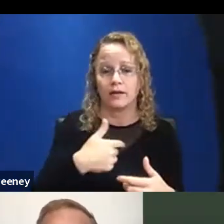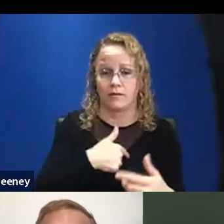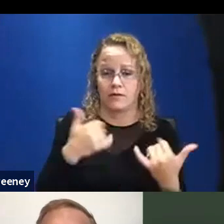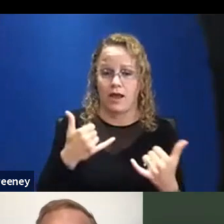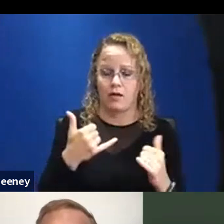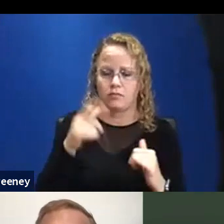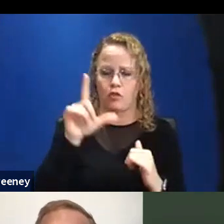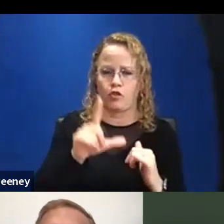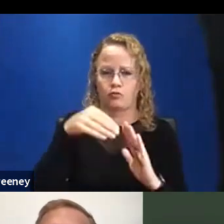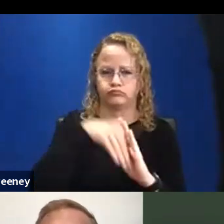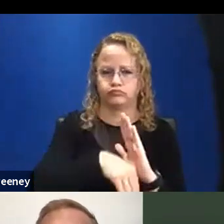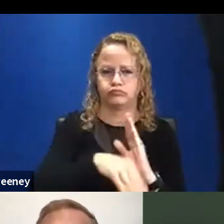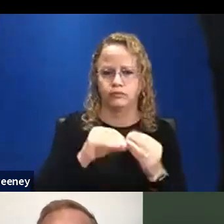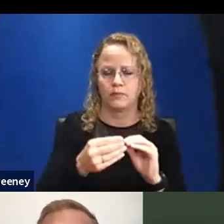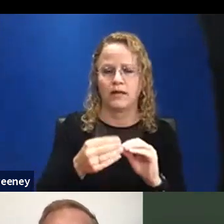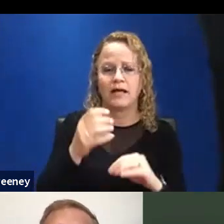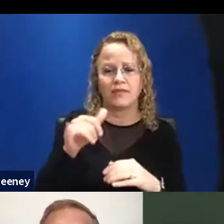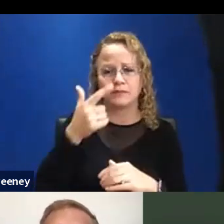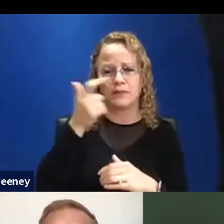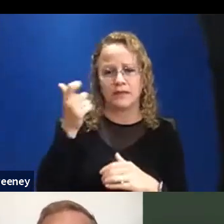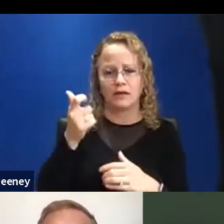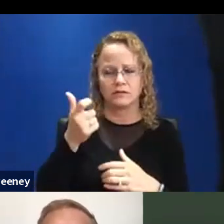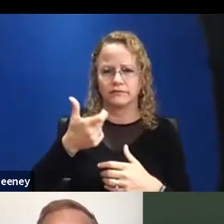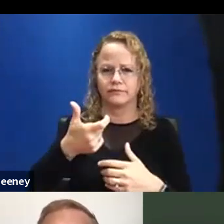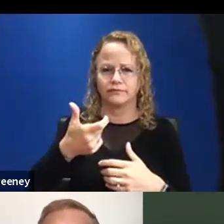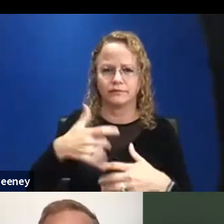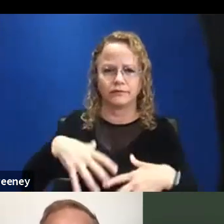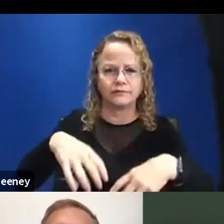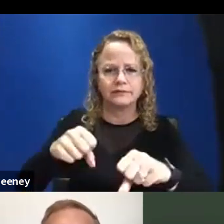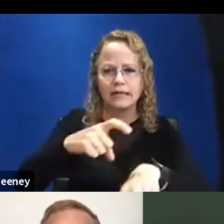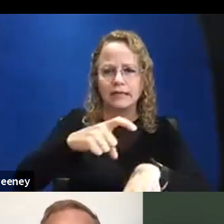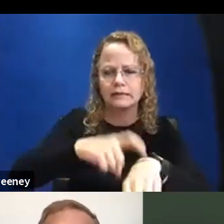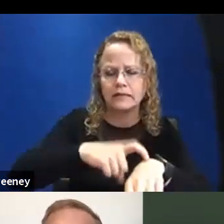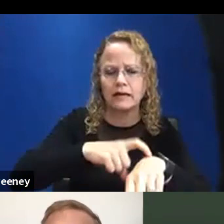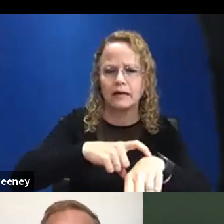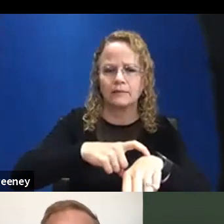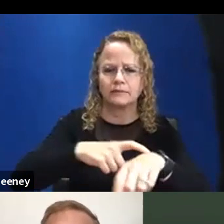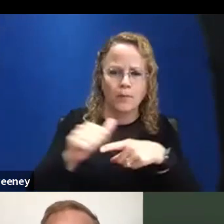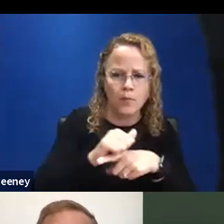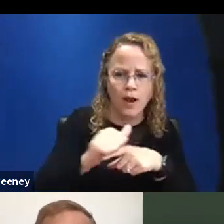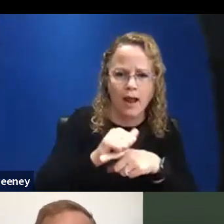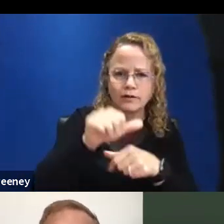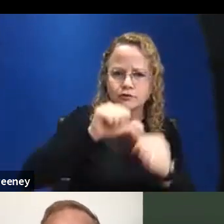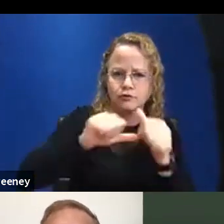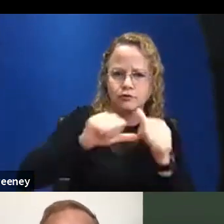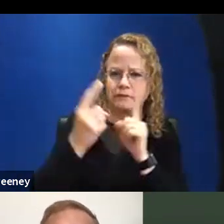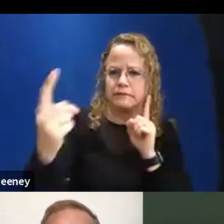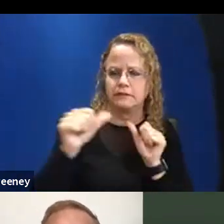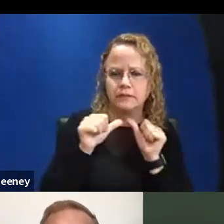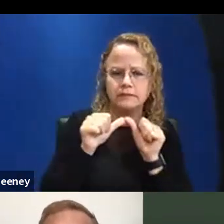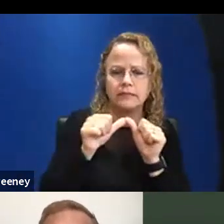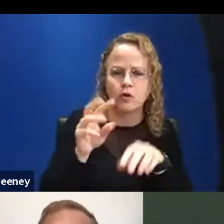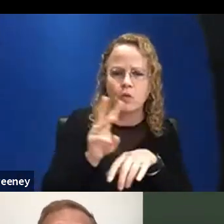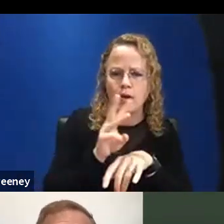And that's because of the role of our community. That's because we have taken the time to practice distancing, to continue